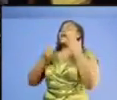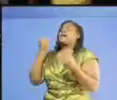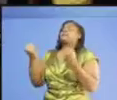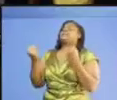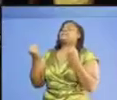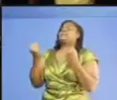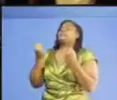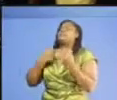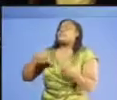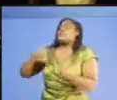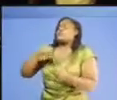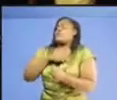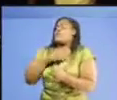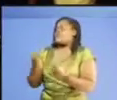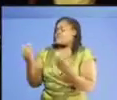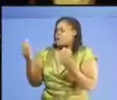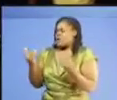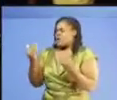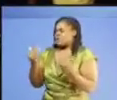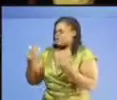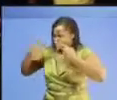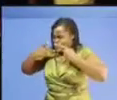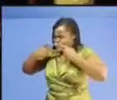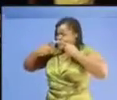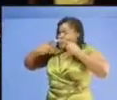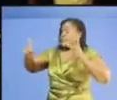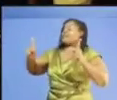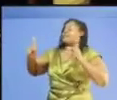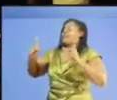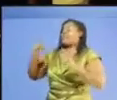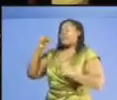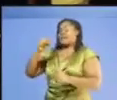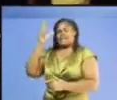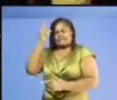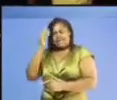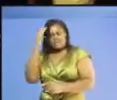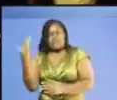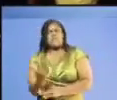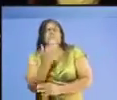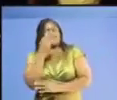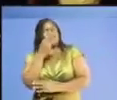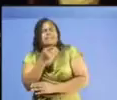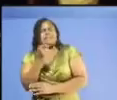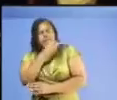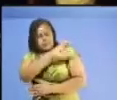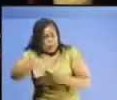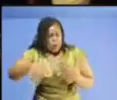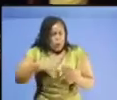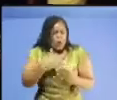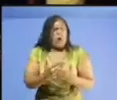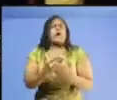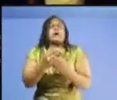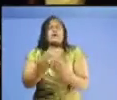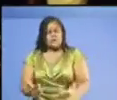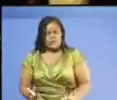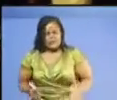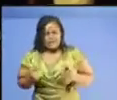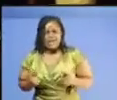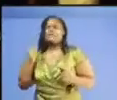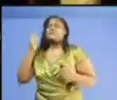We've come to declare in the face of the devil that all our lives you have